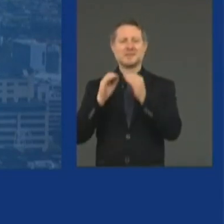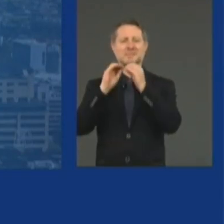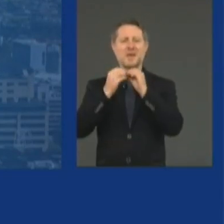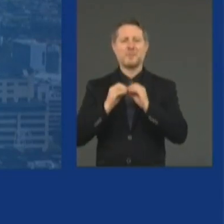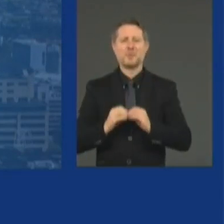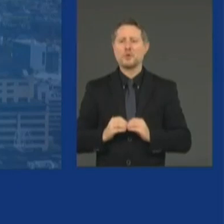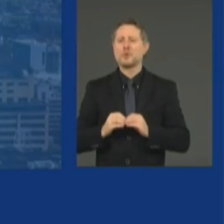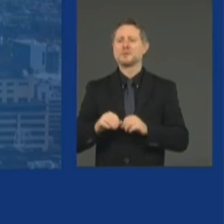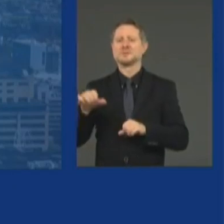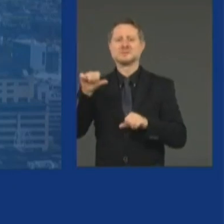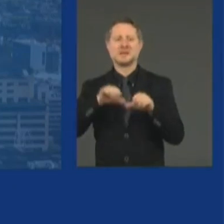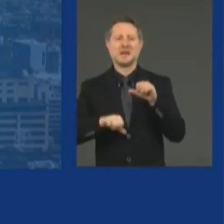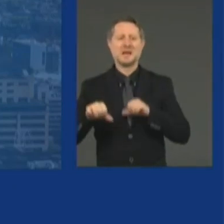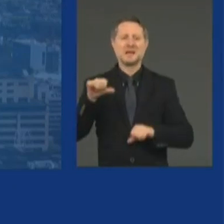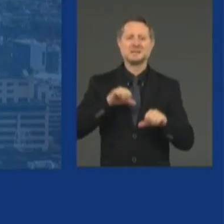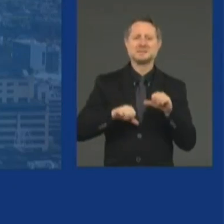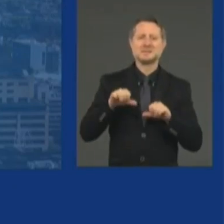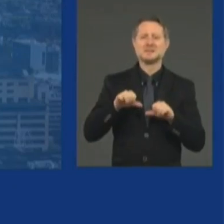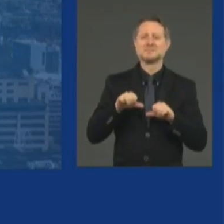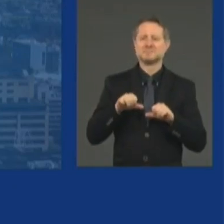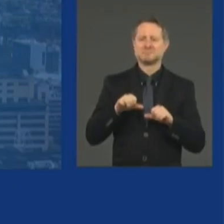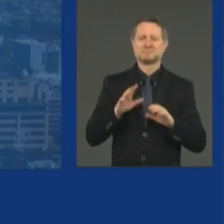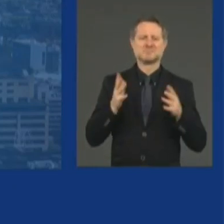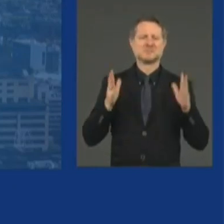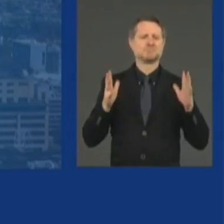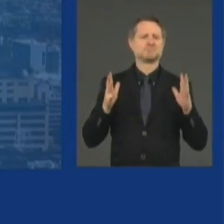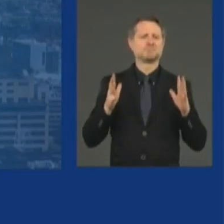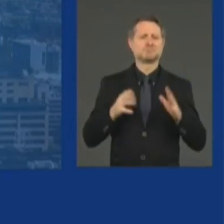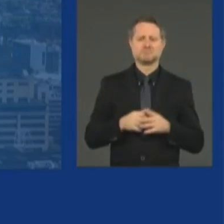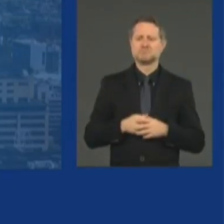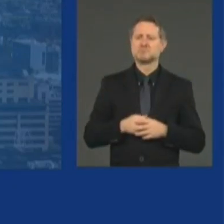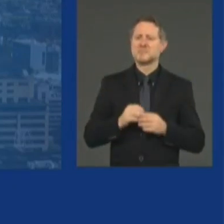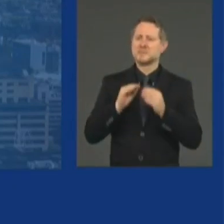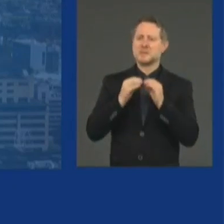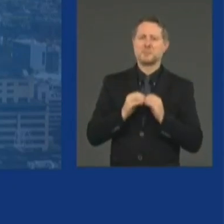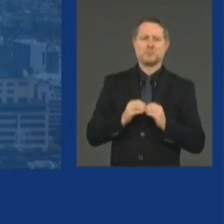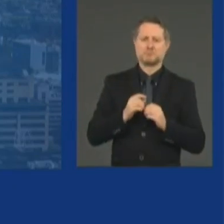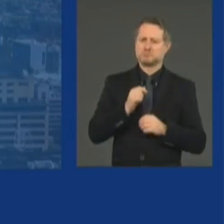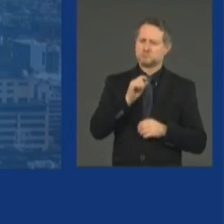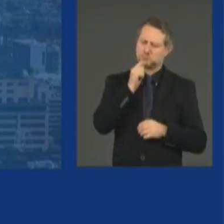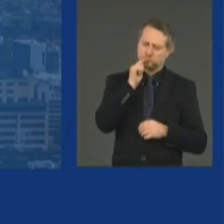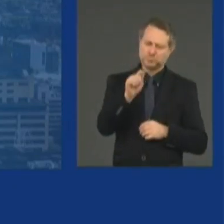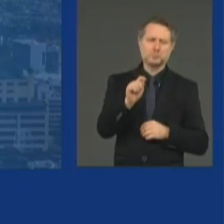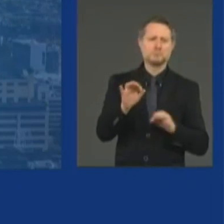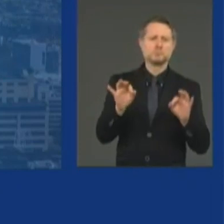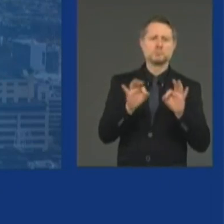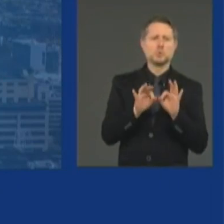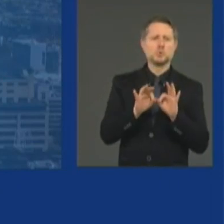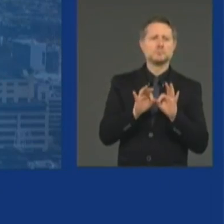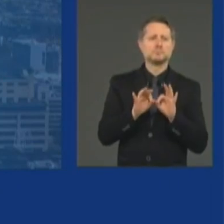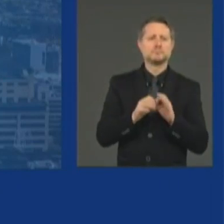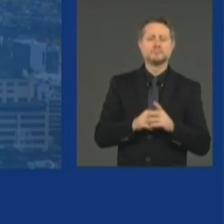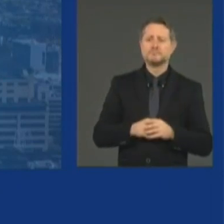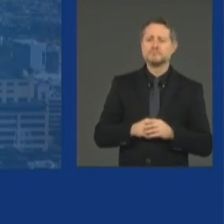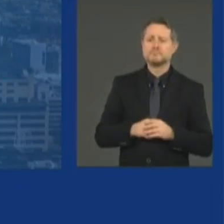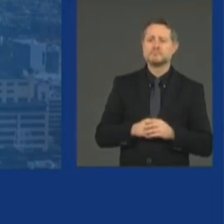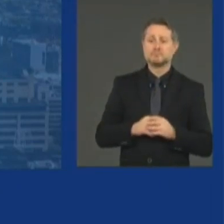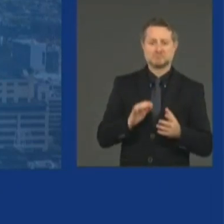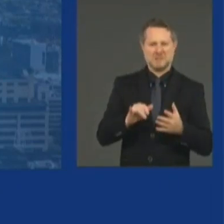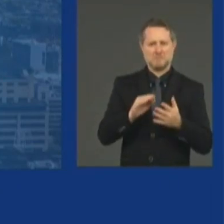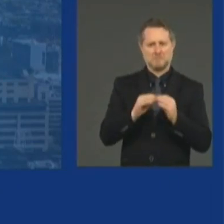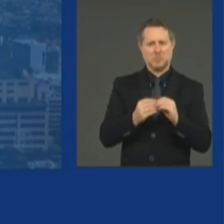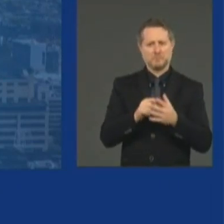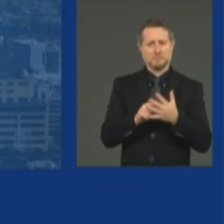being made as a matter of math. It's numbers. It's math. That's all it is at the end of the day. You start